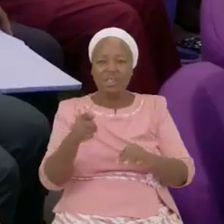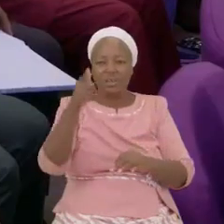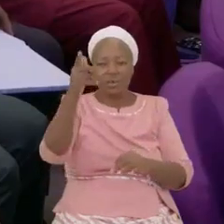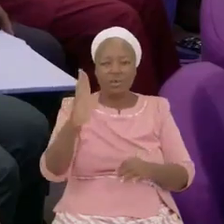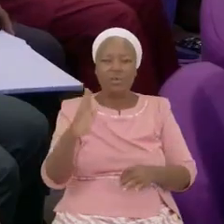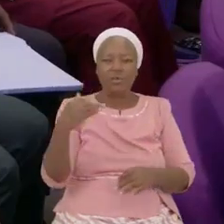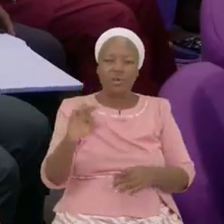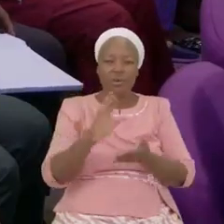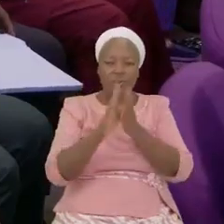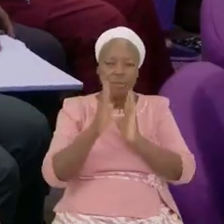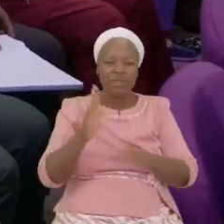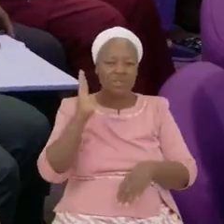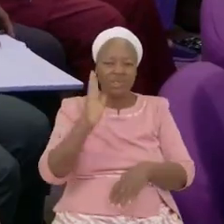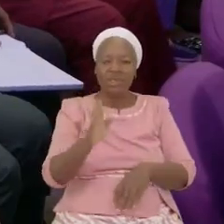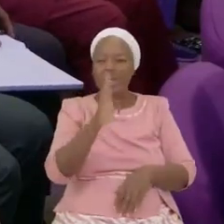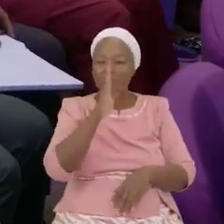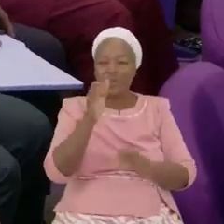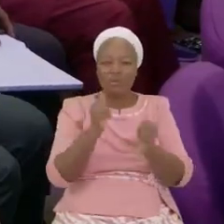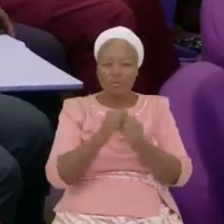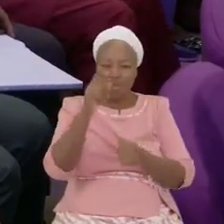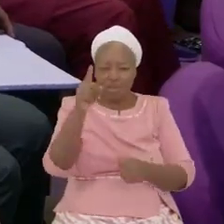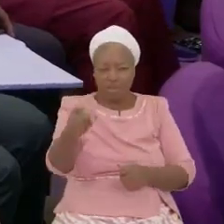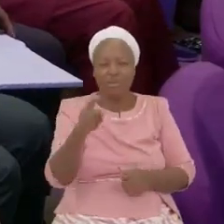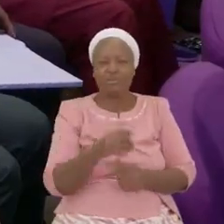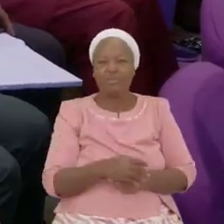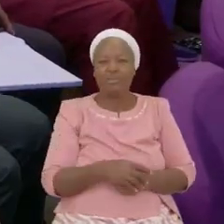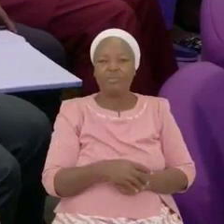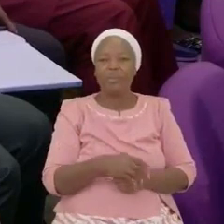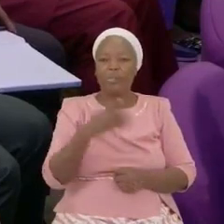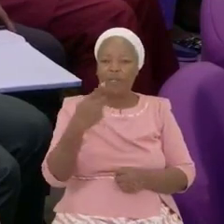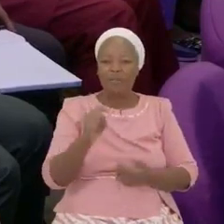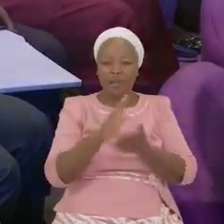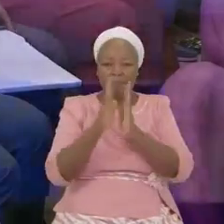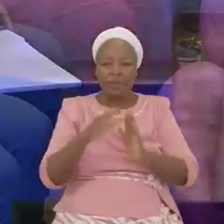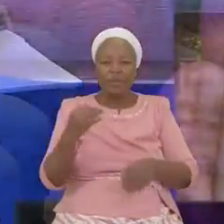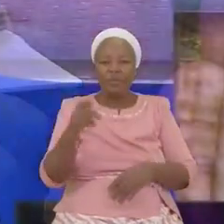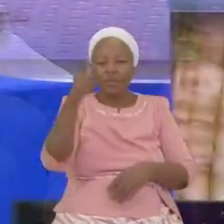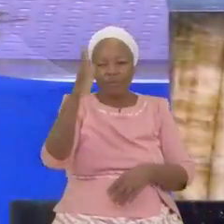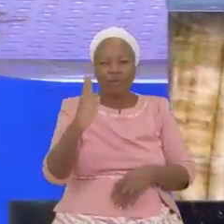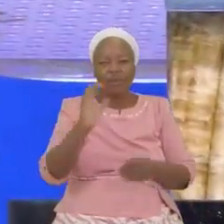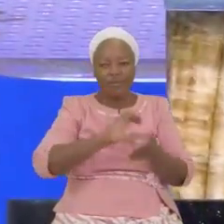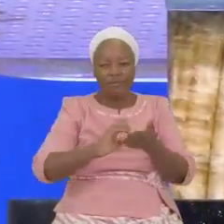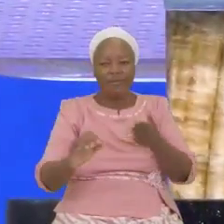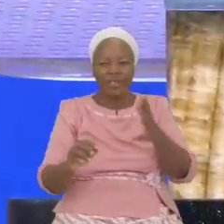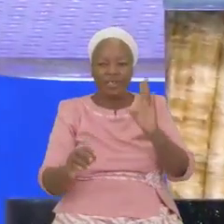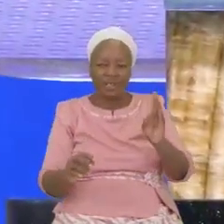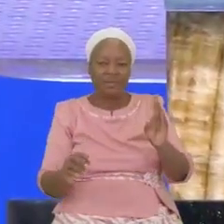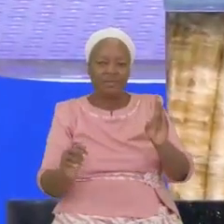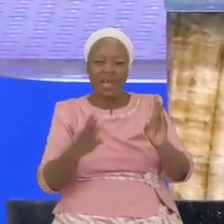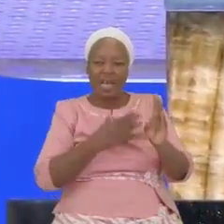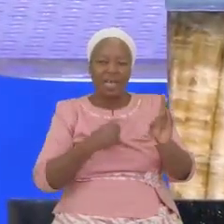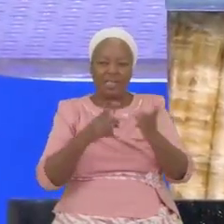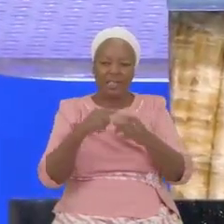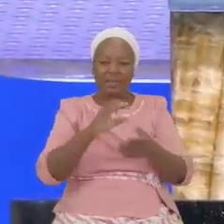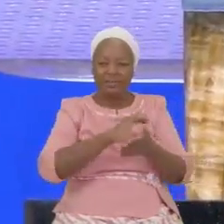of peace shall be with you. The peace of God in verse 7. And then